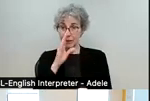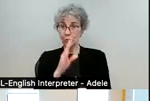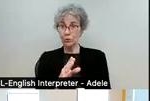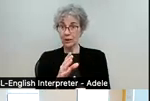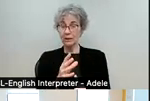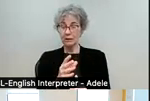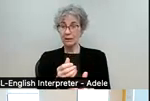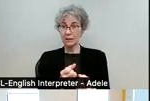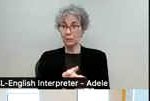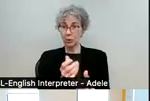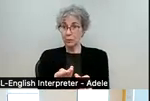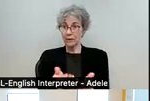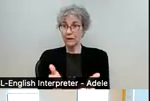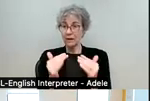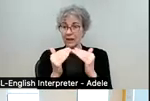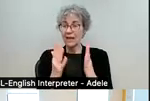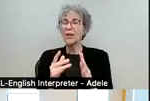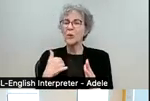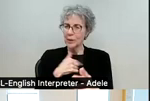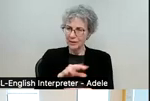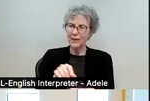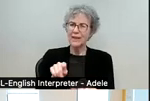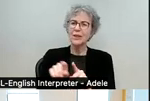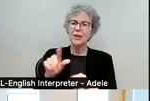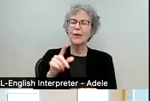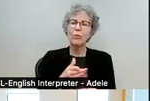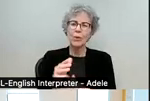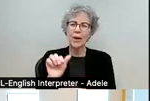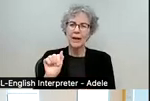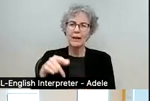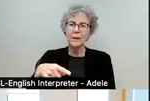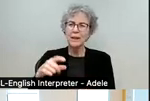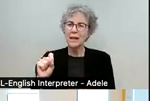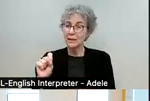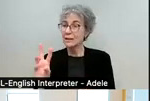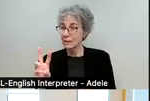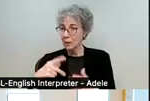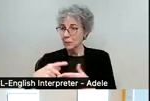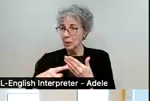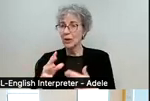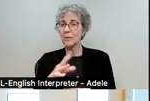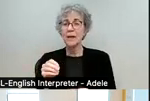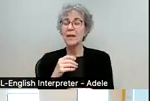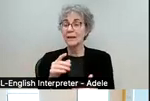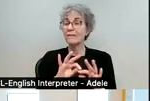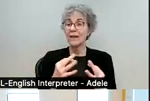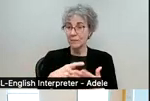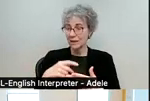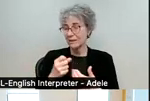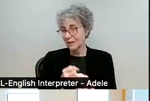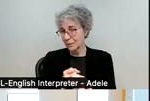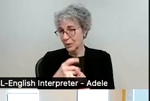housing, we're also involved, as many of you are, through our APSW program and our family support program around